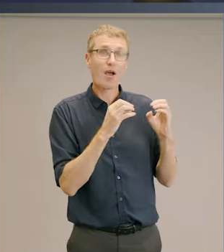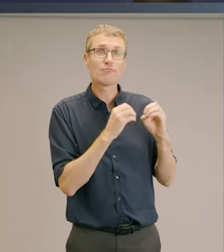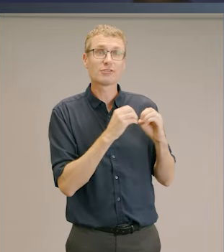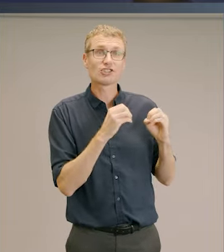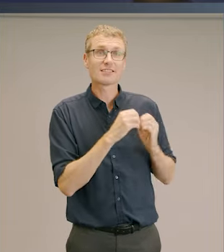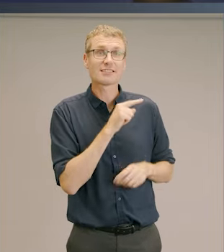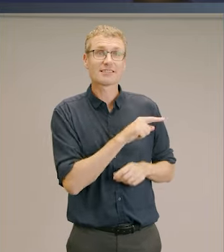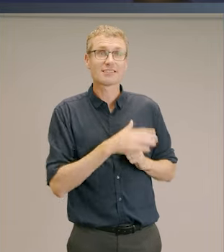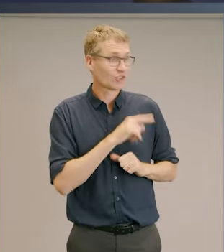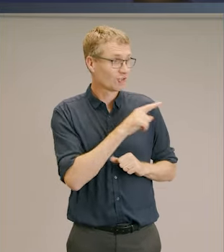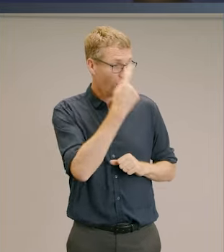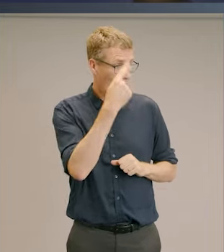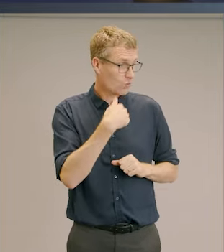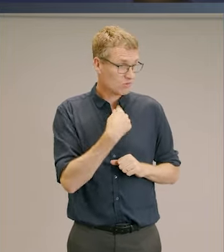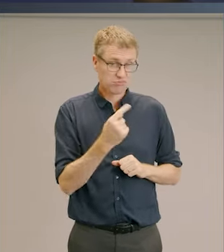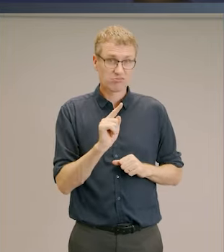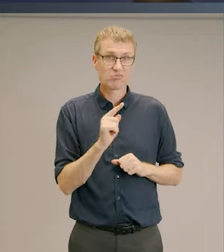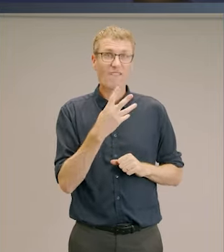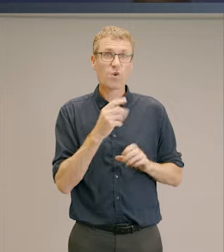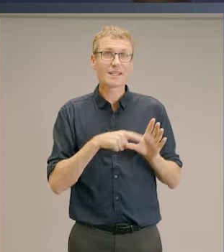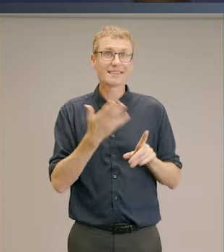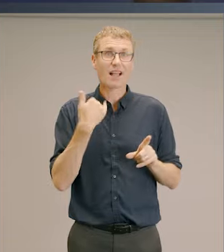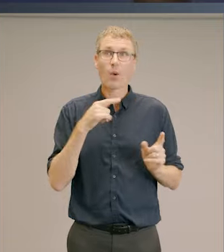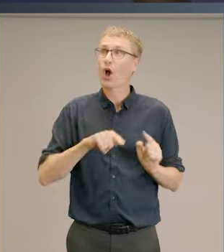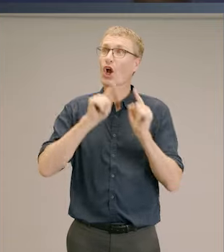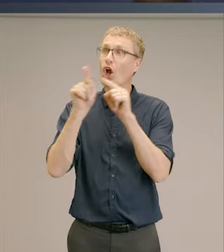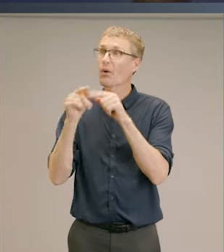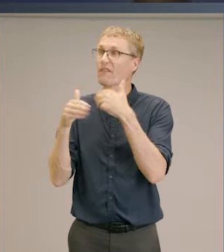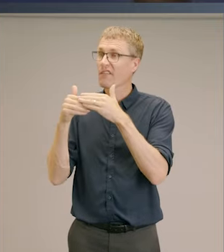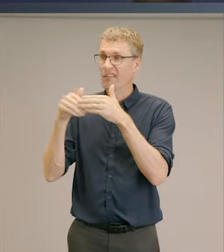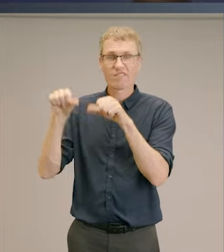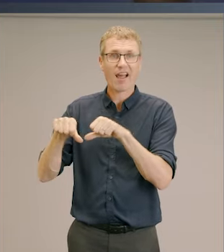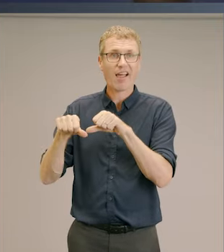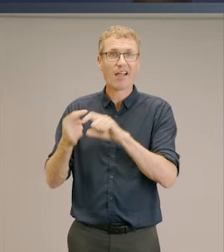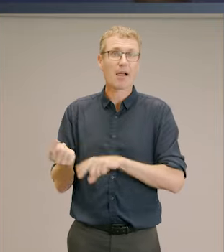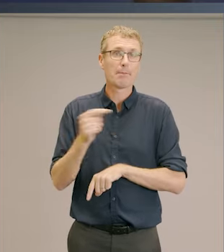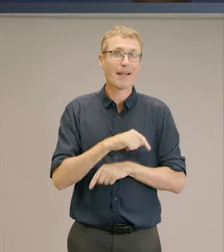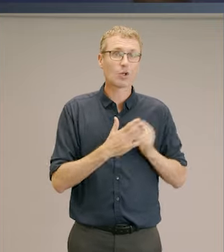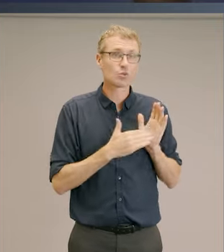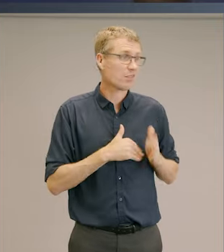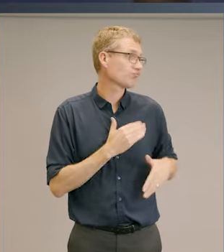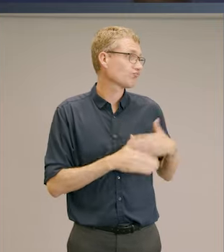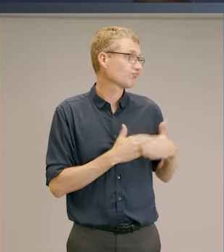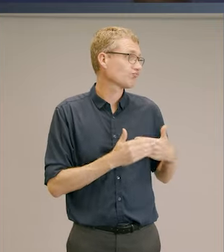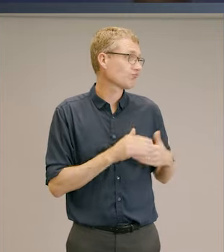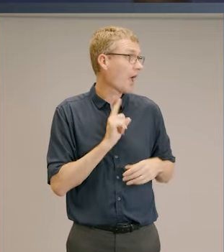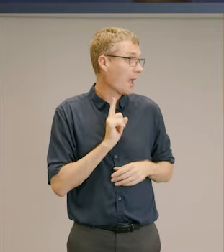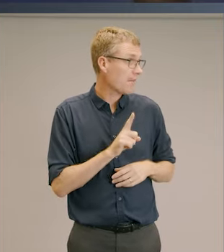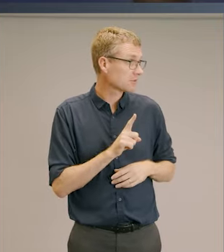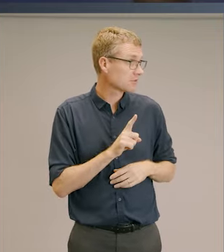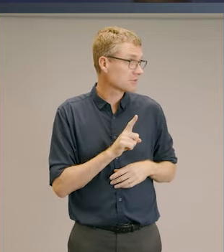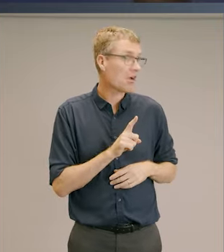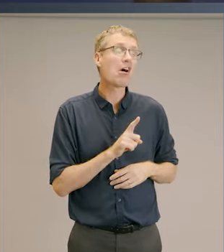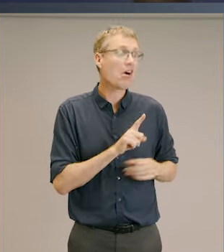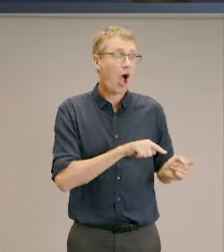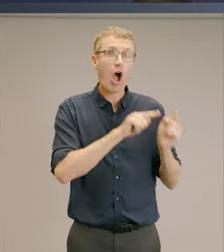nation. Isn't God amazing? That's Bridget Underhill. She would have thought that it hadn't been that successful. And it's by the goodness of God